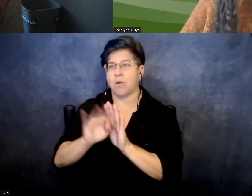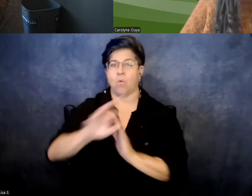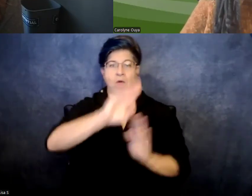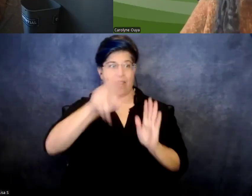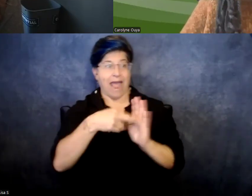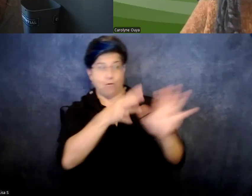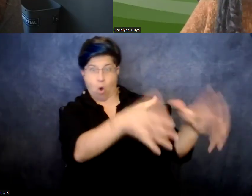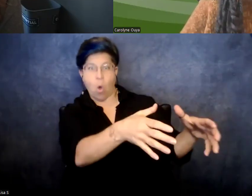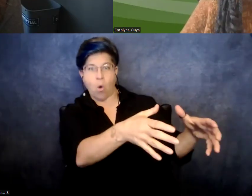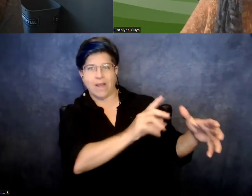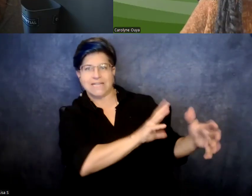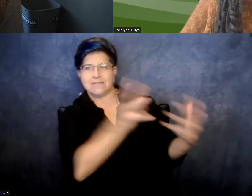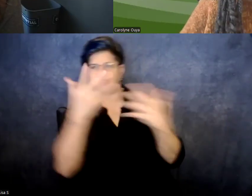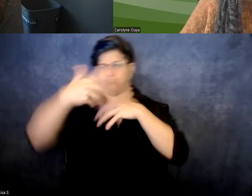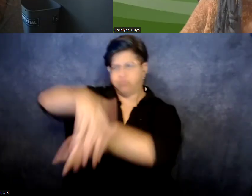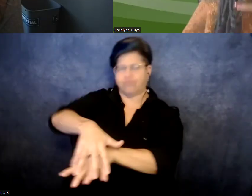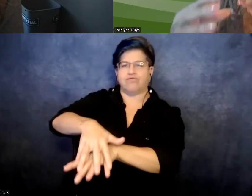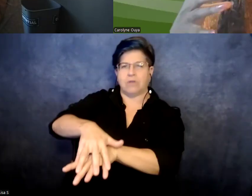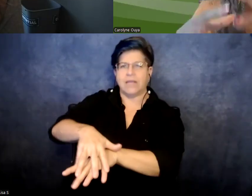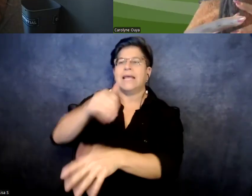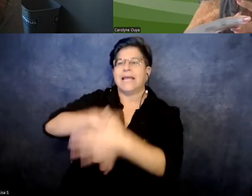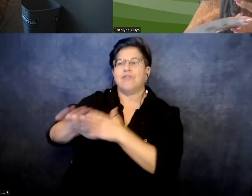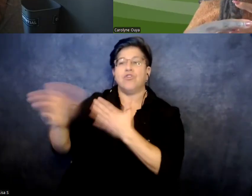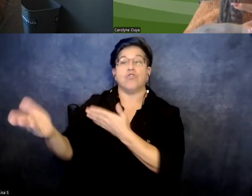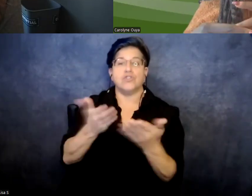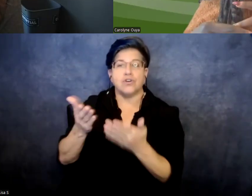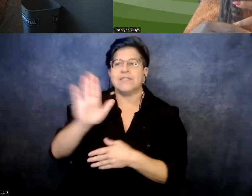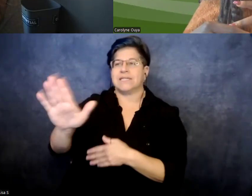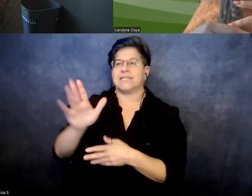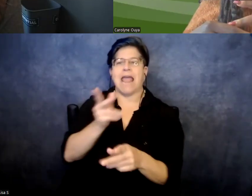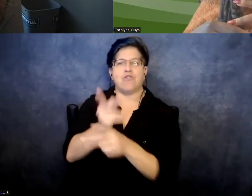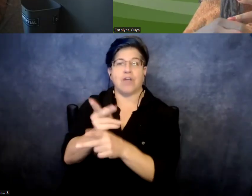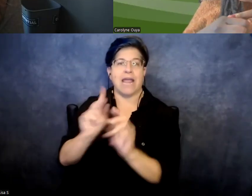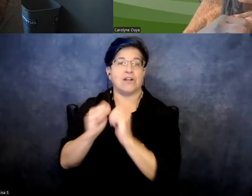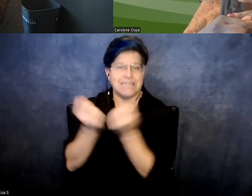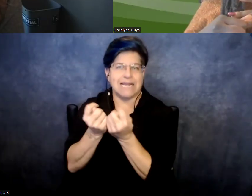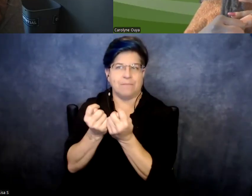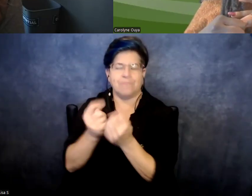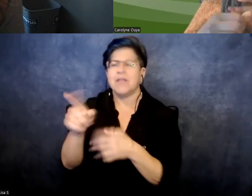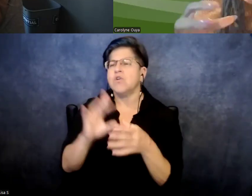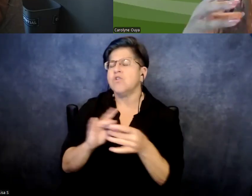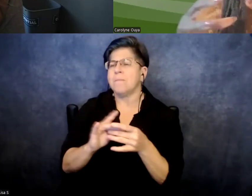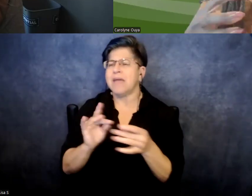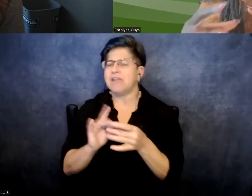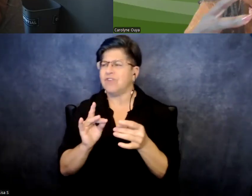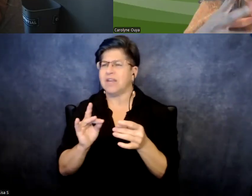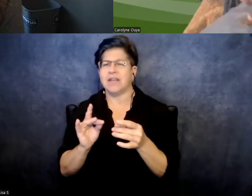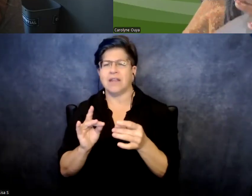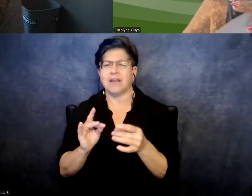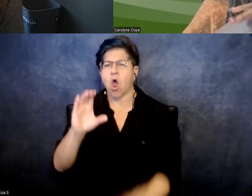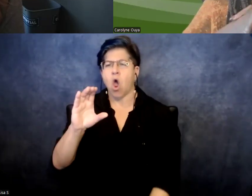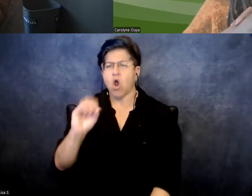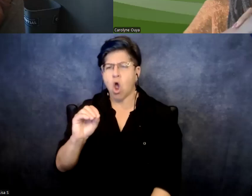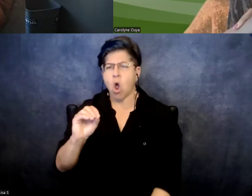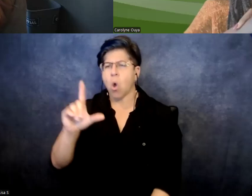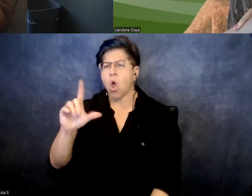really embedded into your services and your care team. And you mentioned something about co-location. So